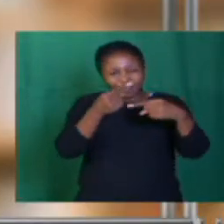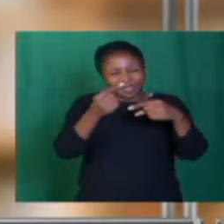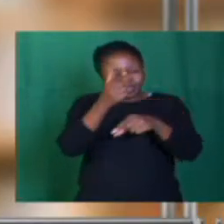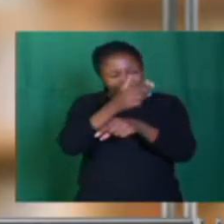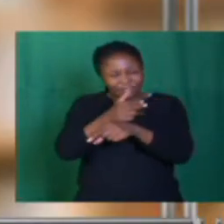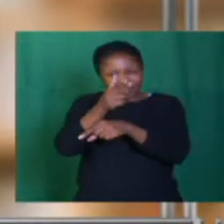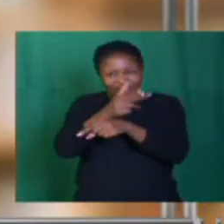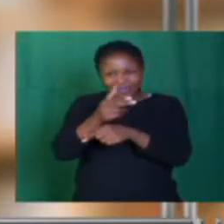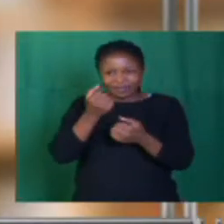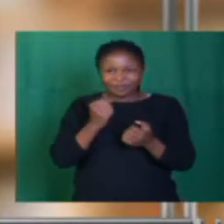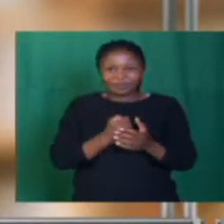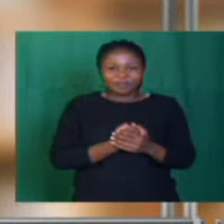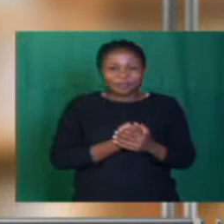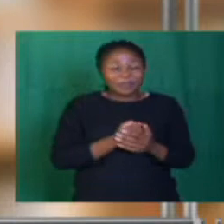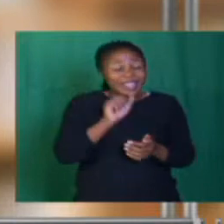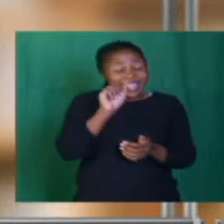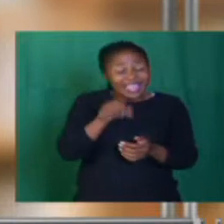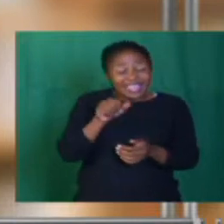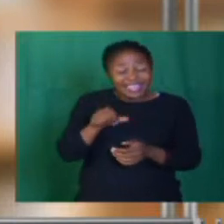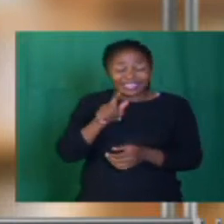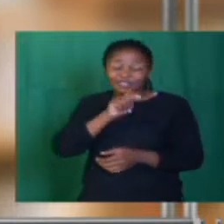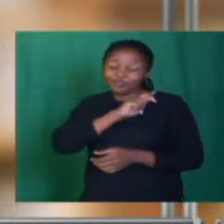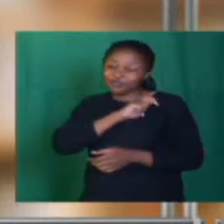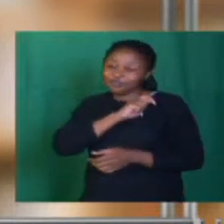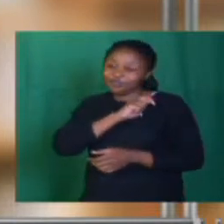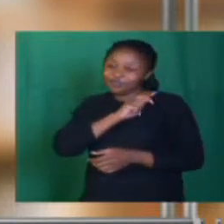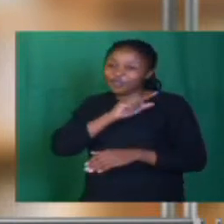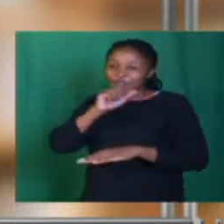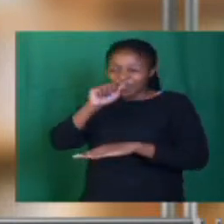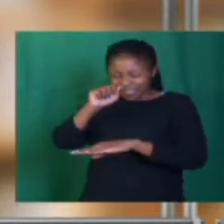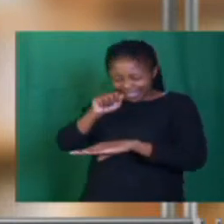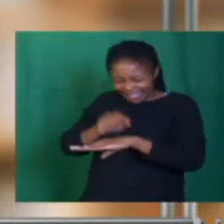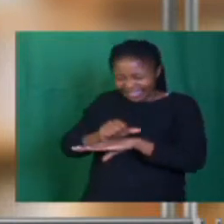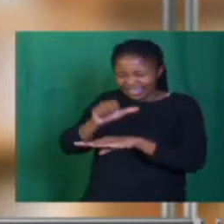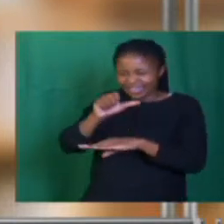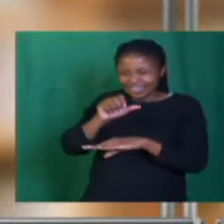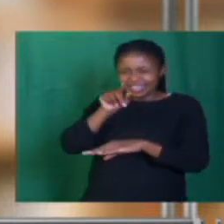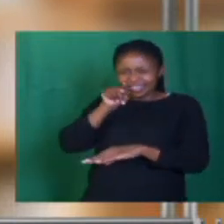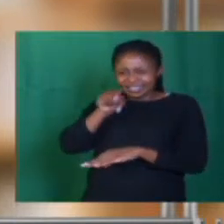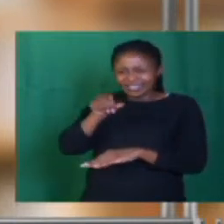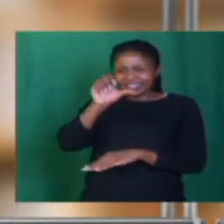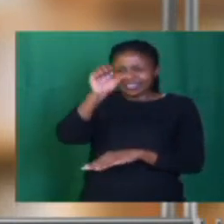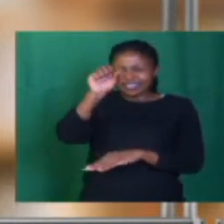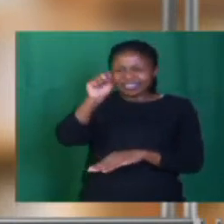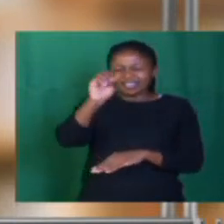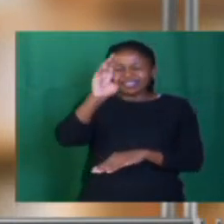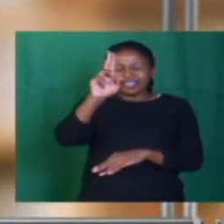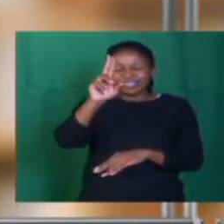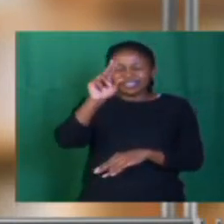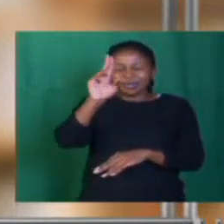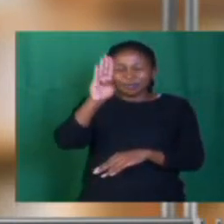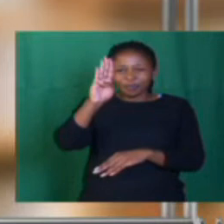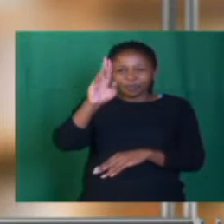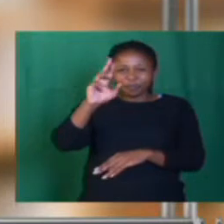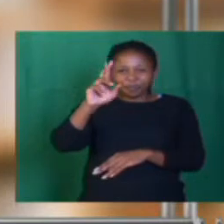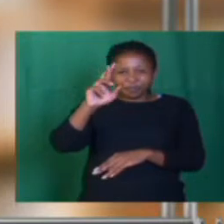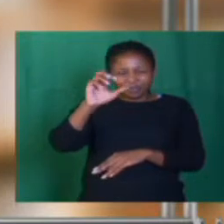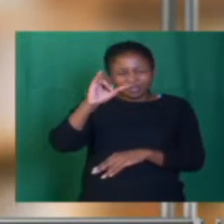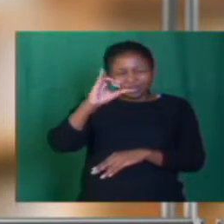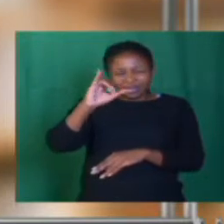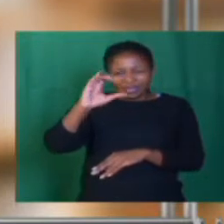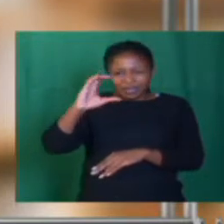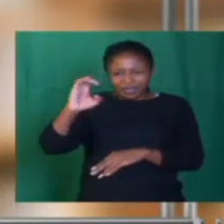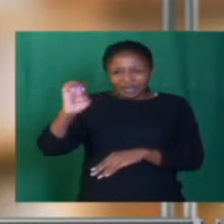And just to remind you viewers back at home that you can subscribe on our YouTube channel to get any notifications about when we are